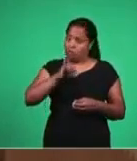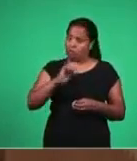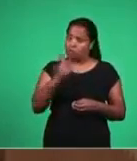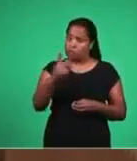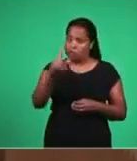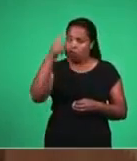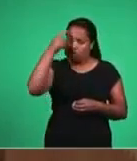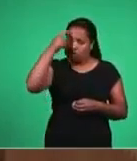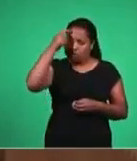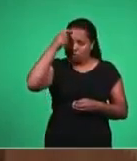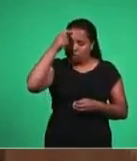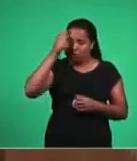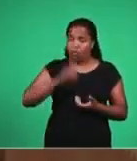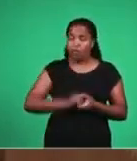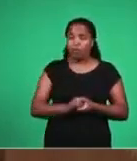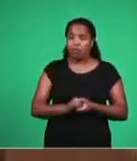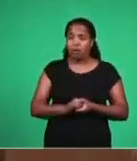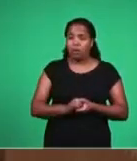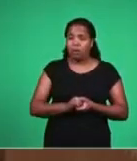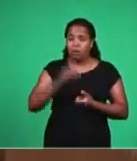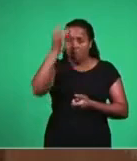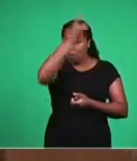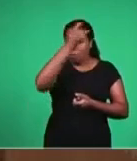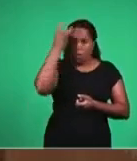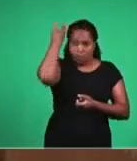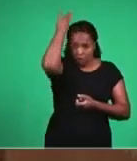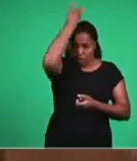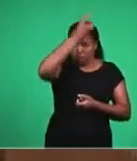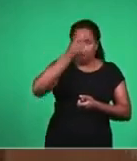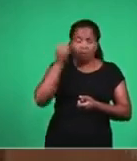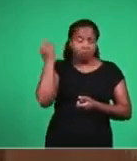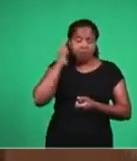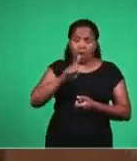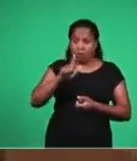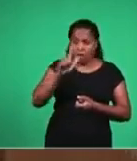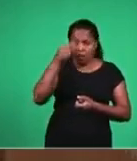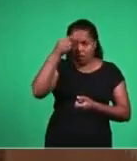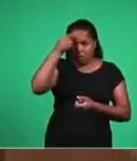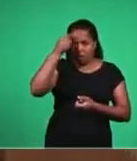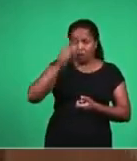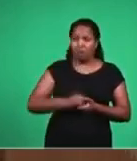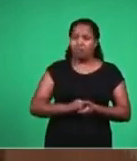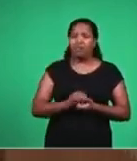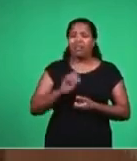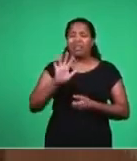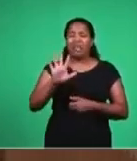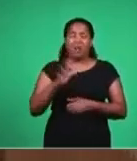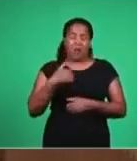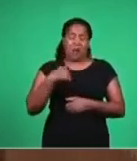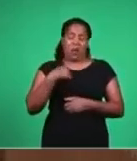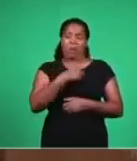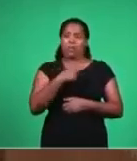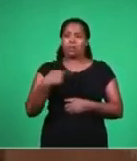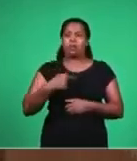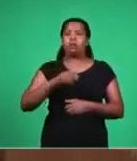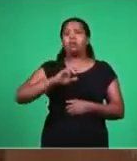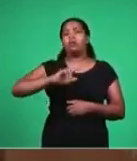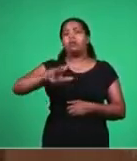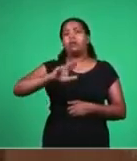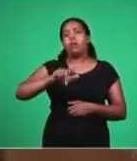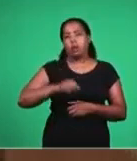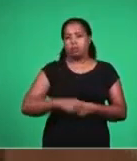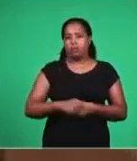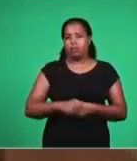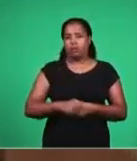if it is in your head, the Holy Spirit is not being able to change your head. I don't know, I'm a pastor. No, you're